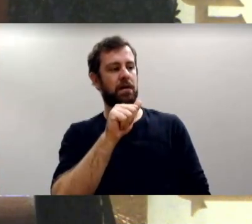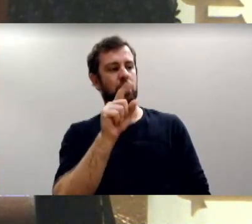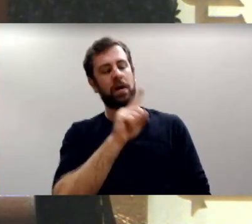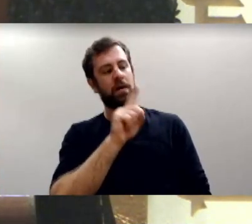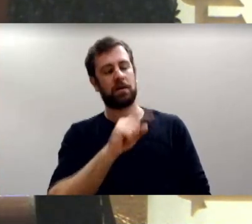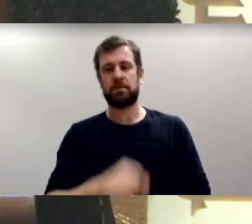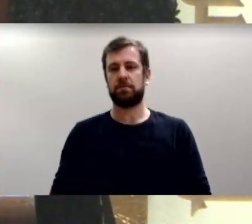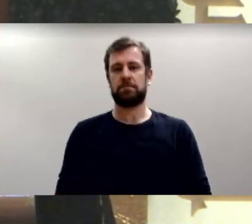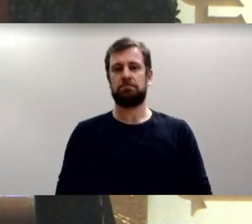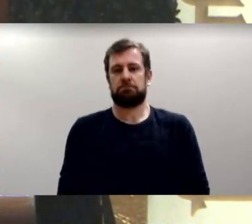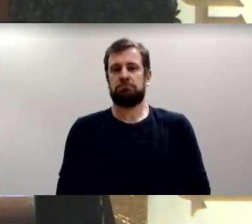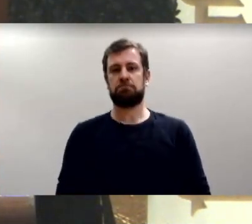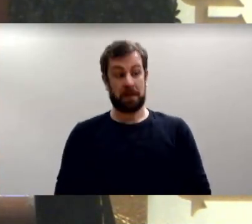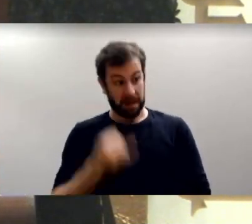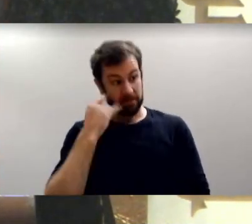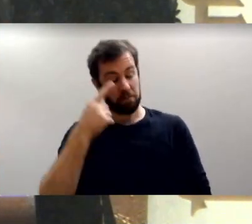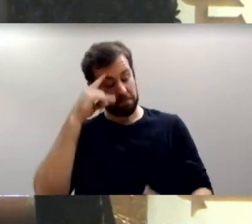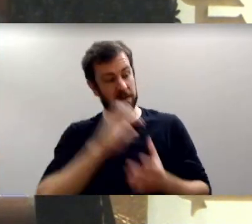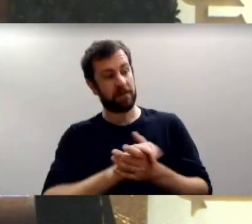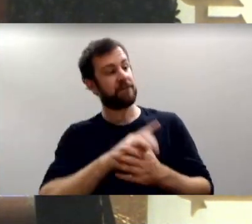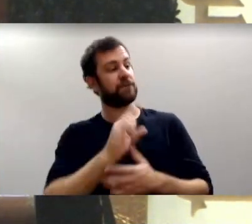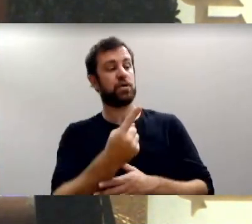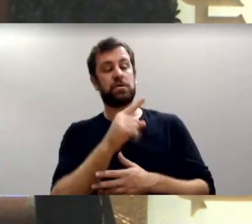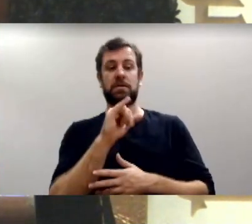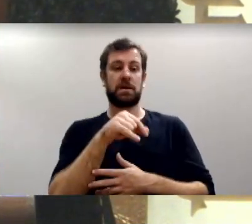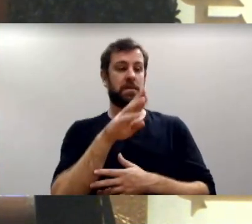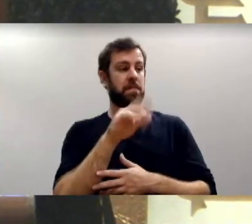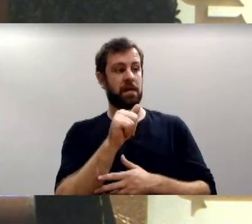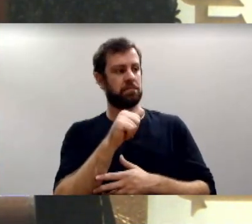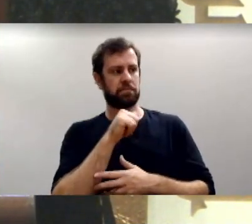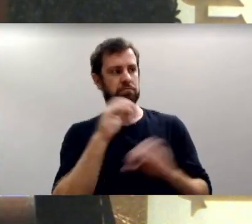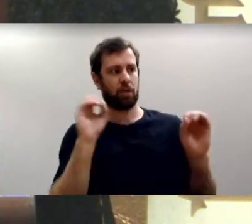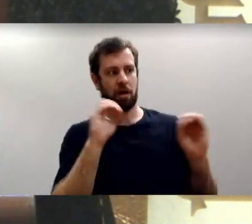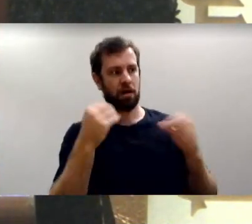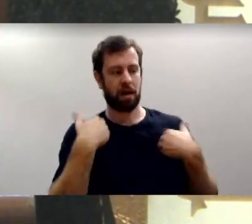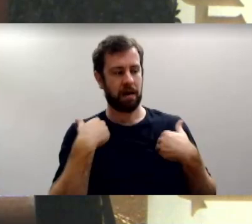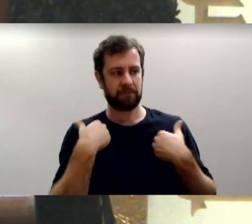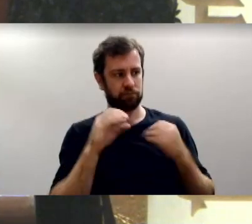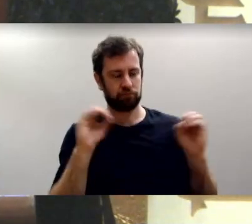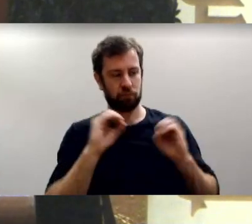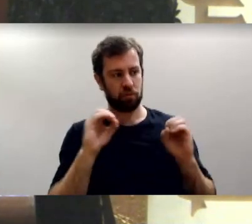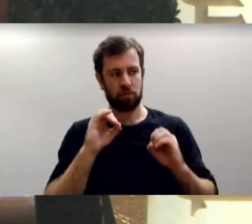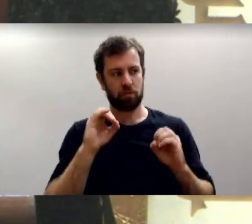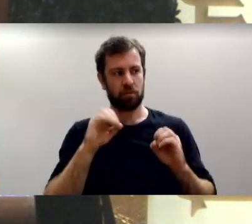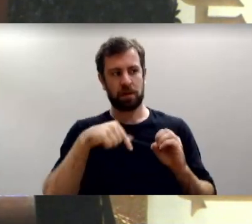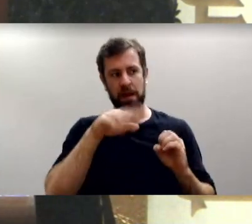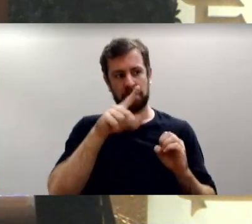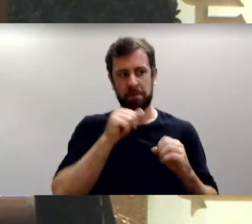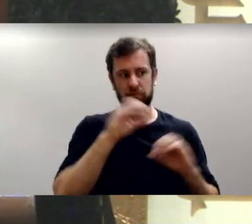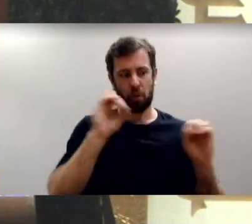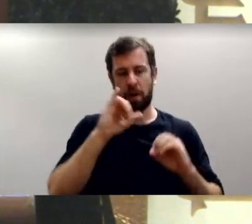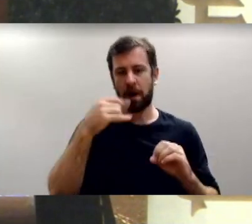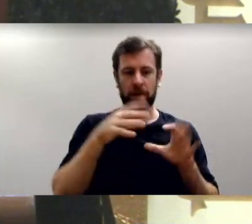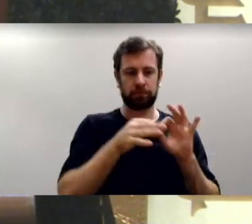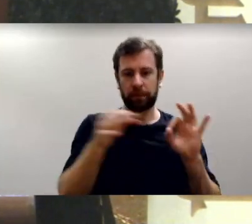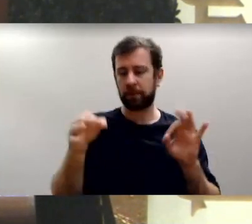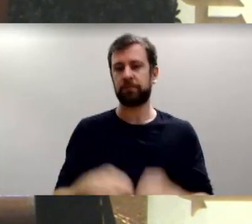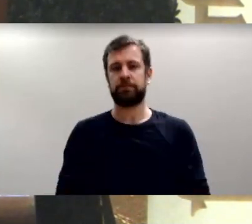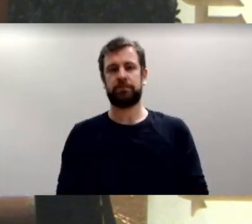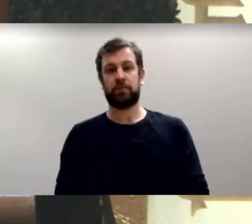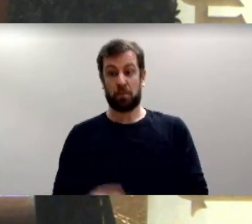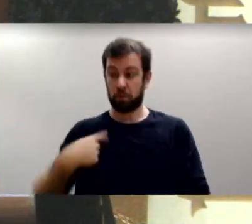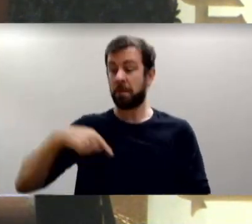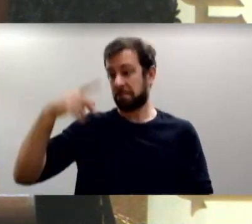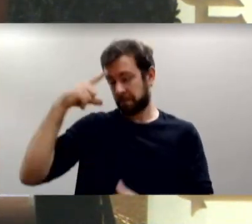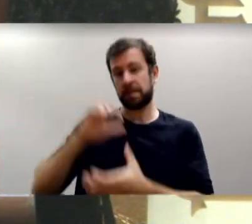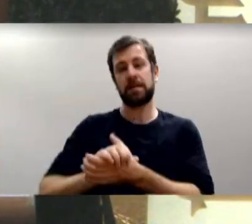You believe in the first Qibla, but there is no ayat. We believe in the wilayat of Ali as declared by